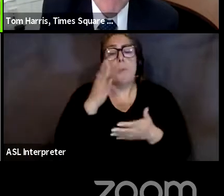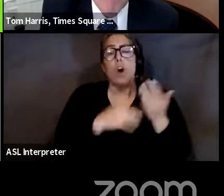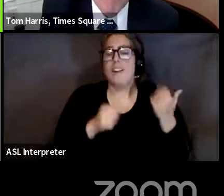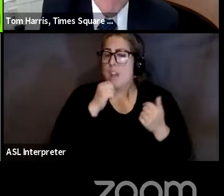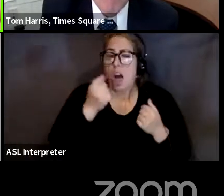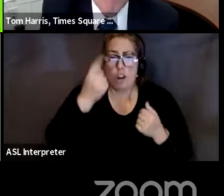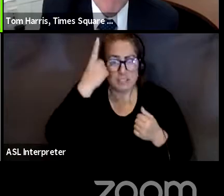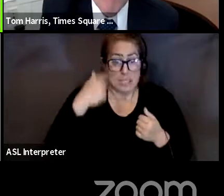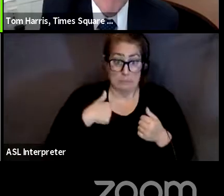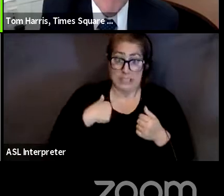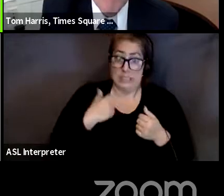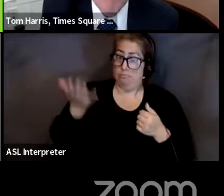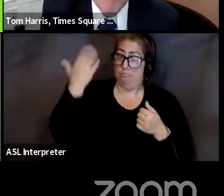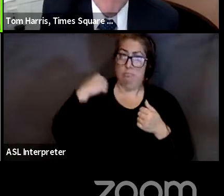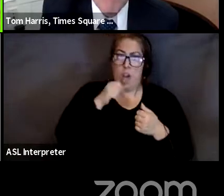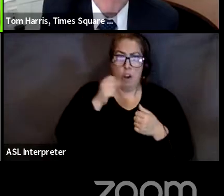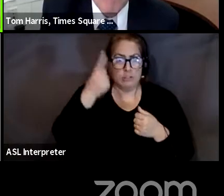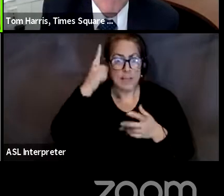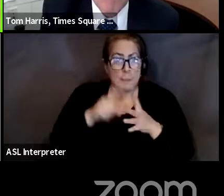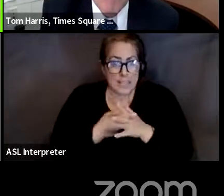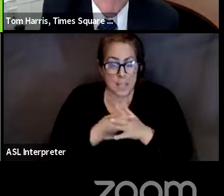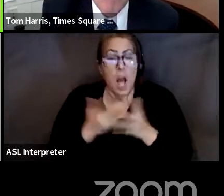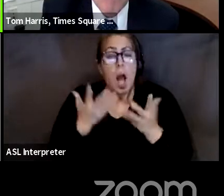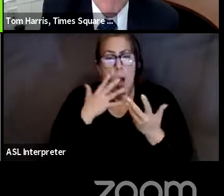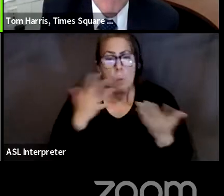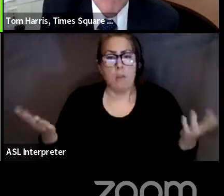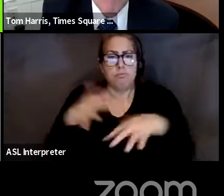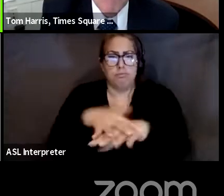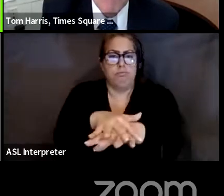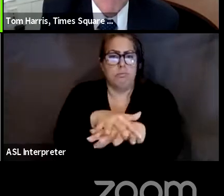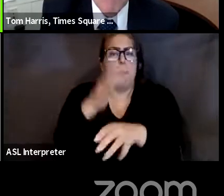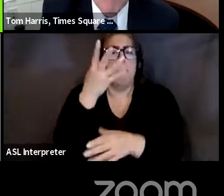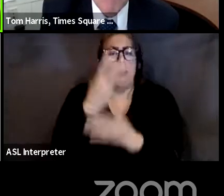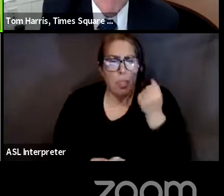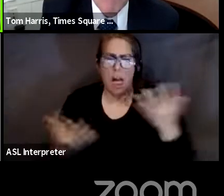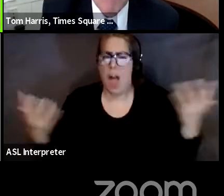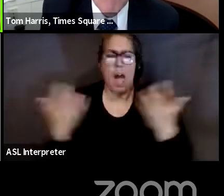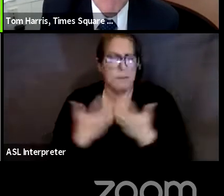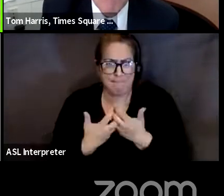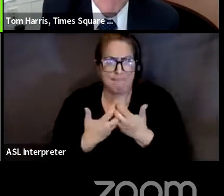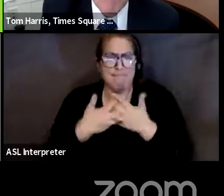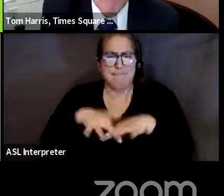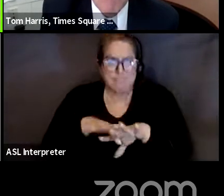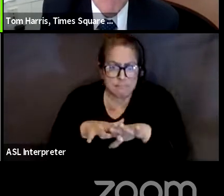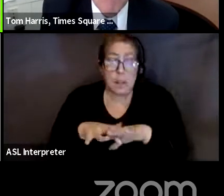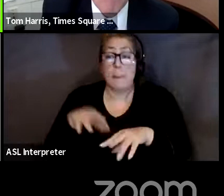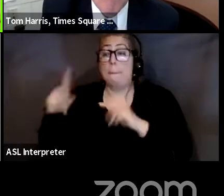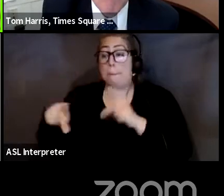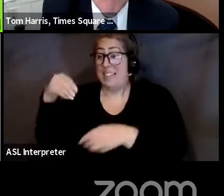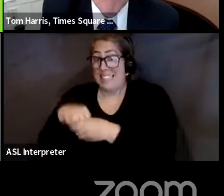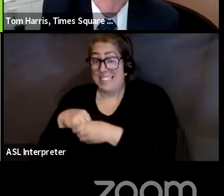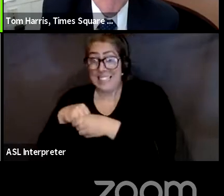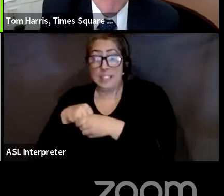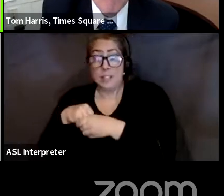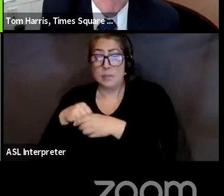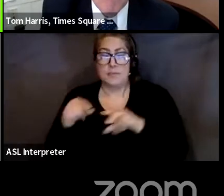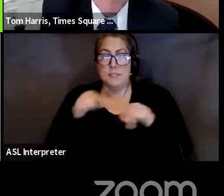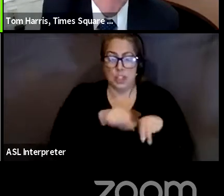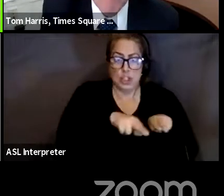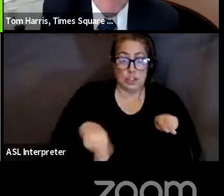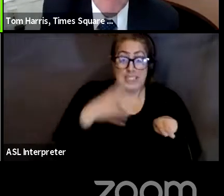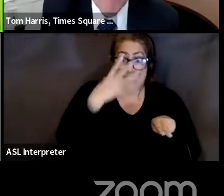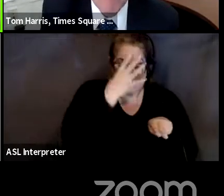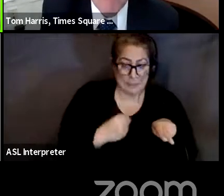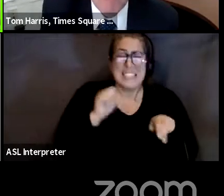was my desire to bring about a synergy between those things so that people that are in the shelters were able to get